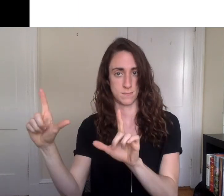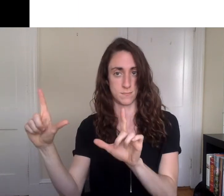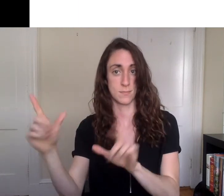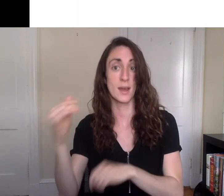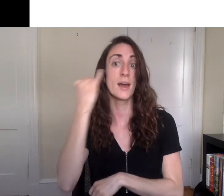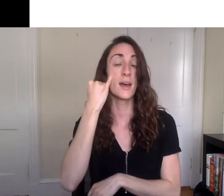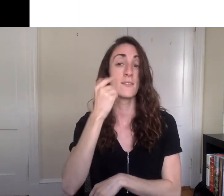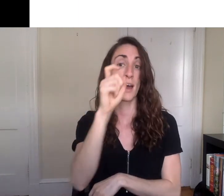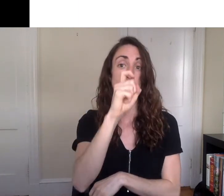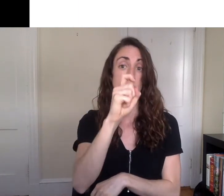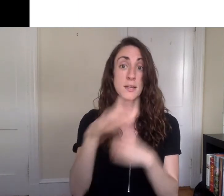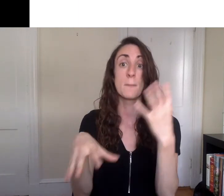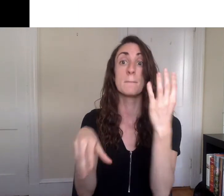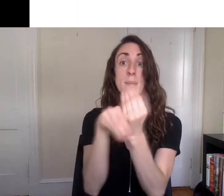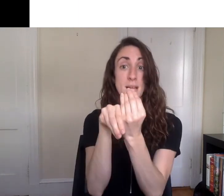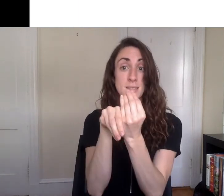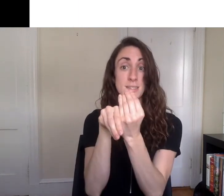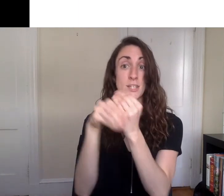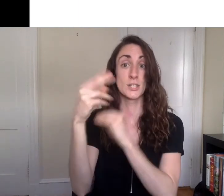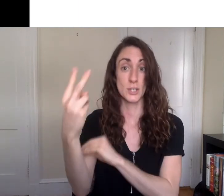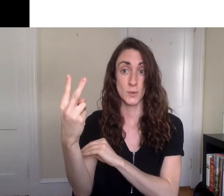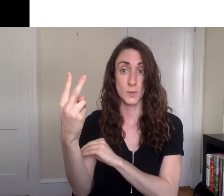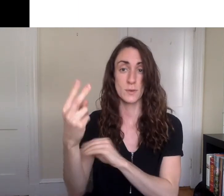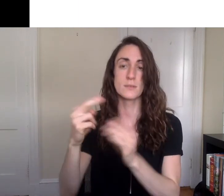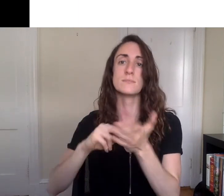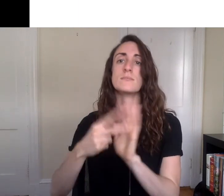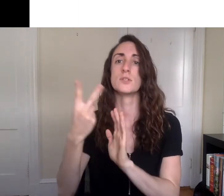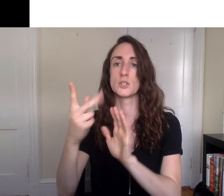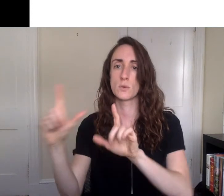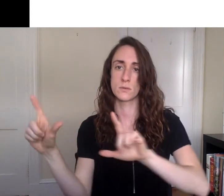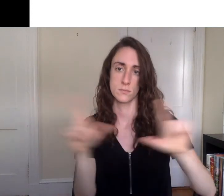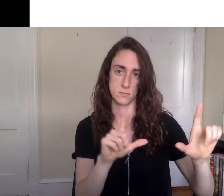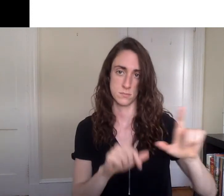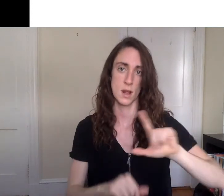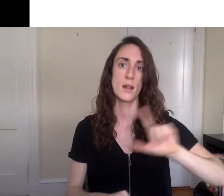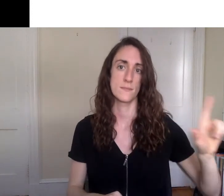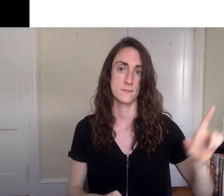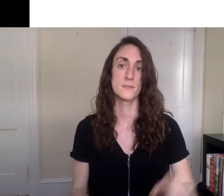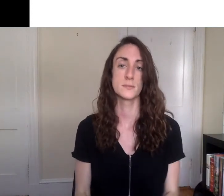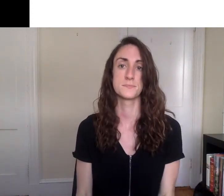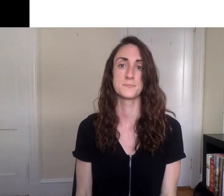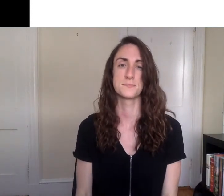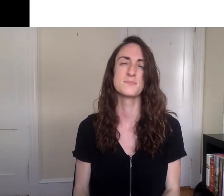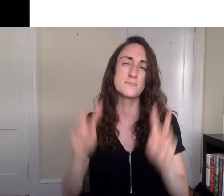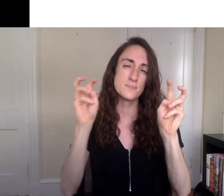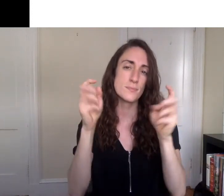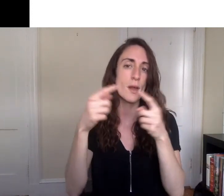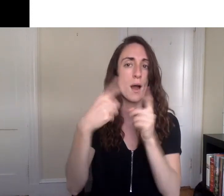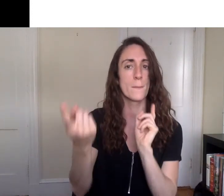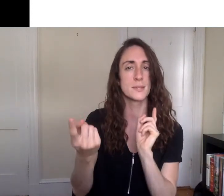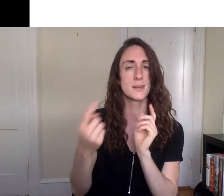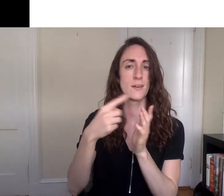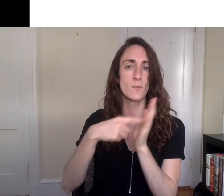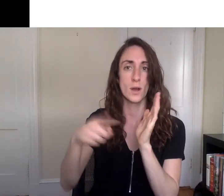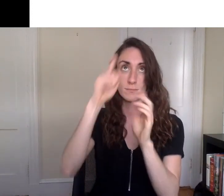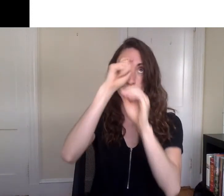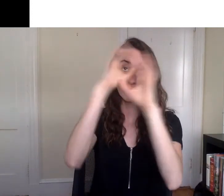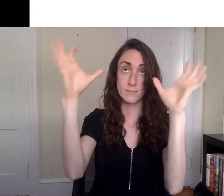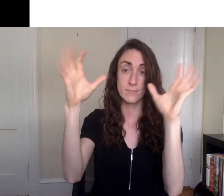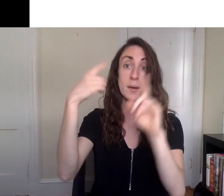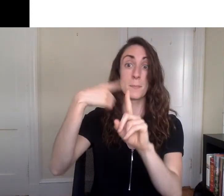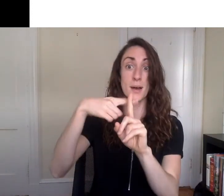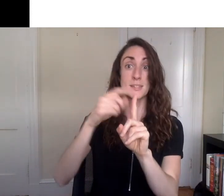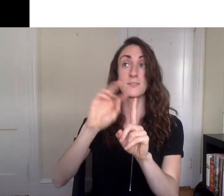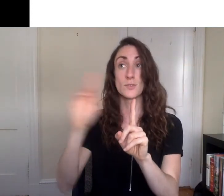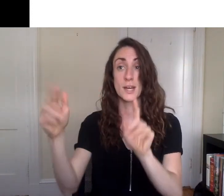to the right, whereas if we had x plus 2, that would move us 2 units to the left. So it's kind of like the opposite of what you'd expect because there's